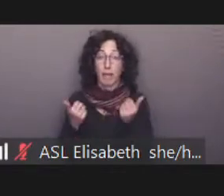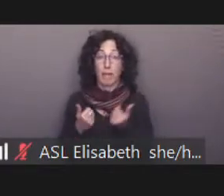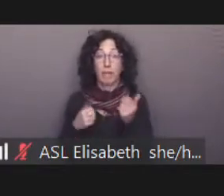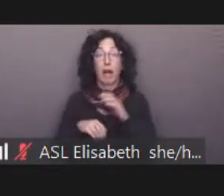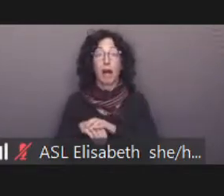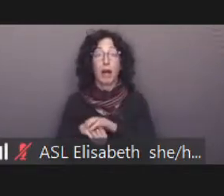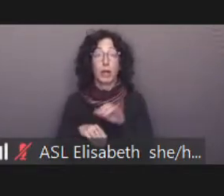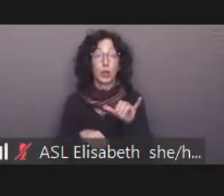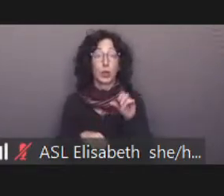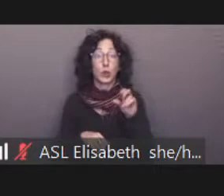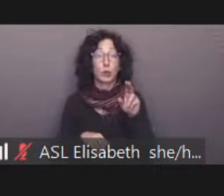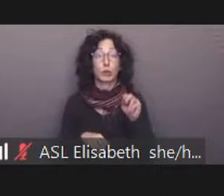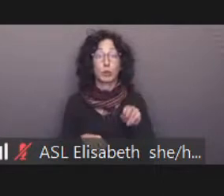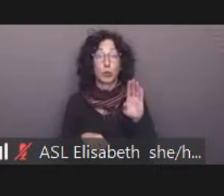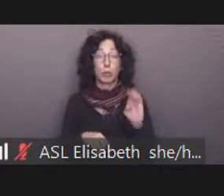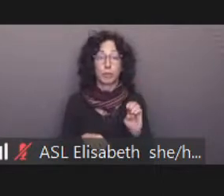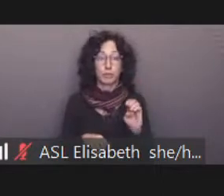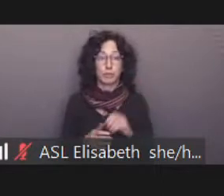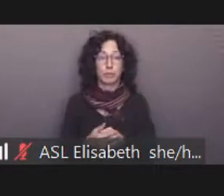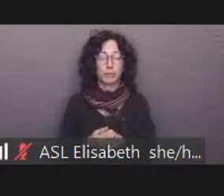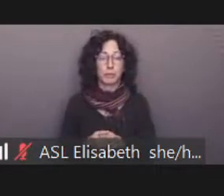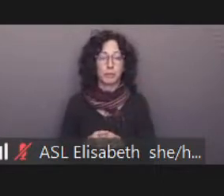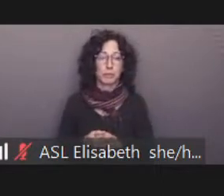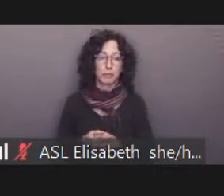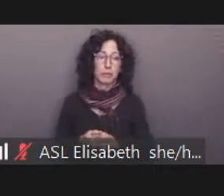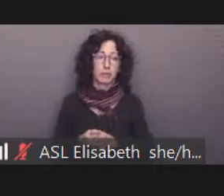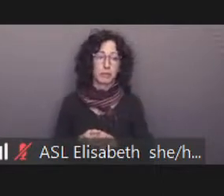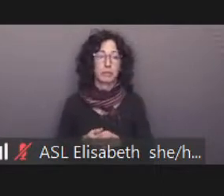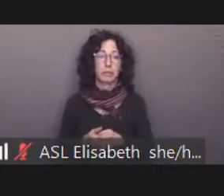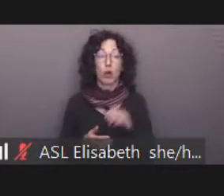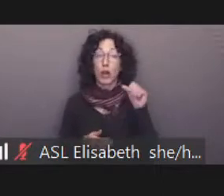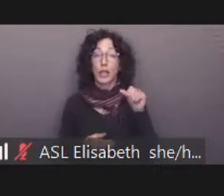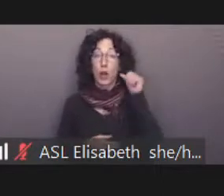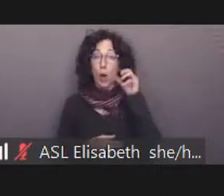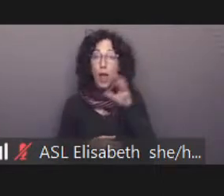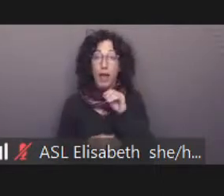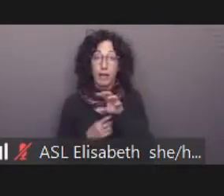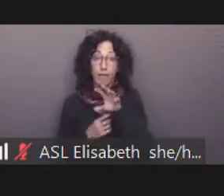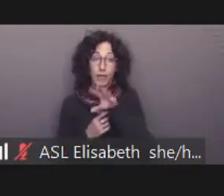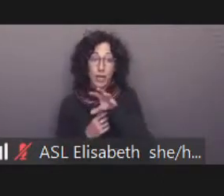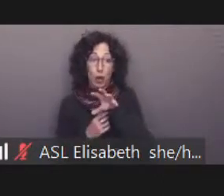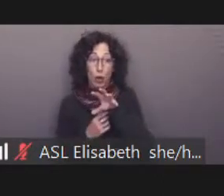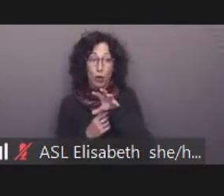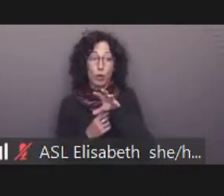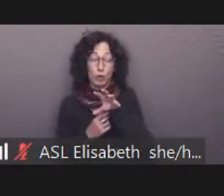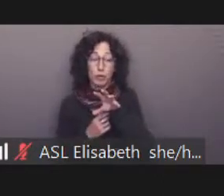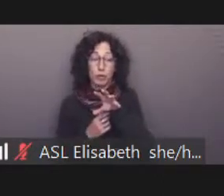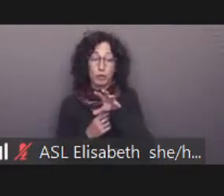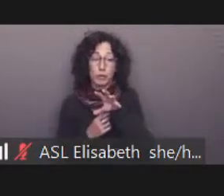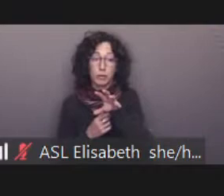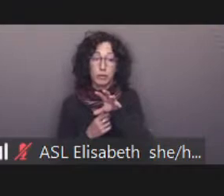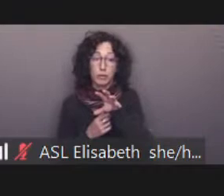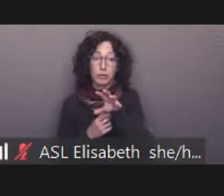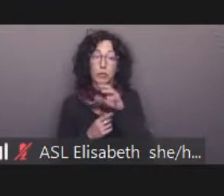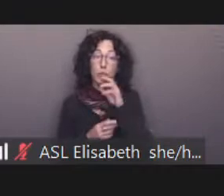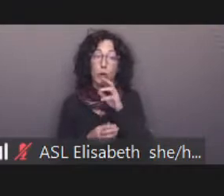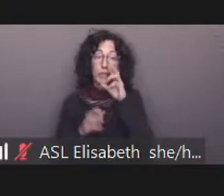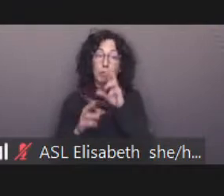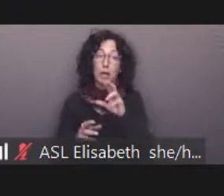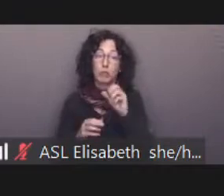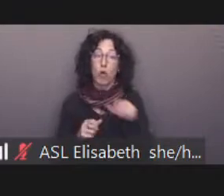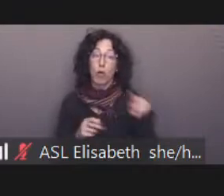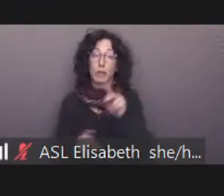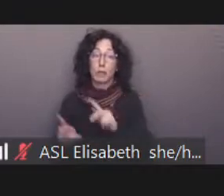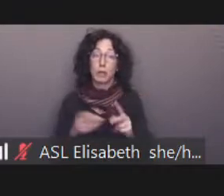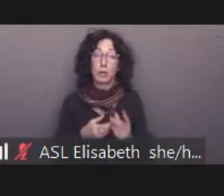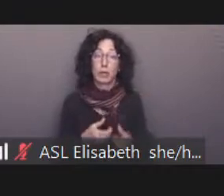YouTube, audio and video. We respect all participants in this convening today and want to